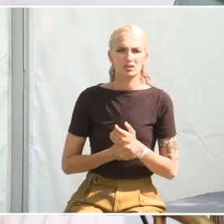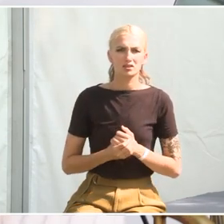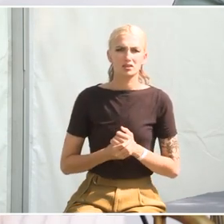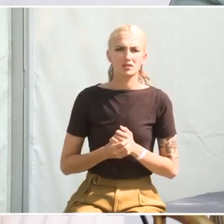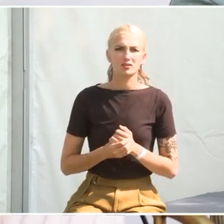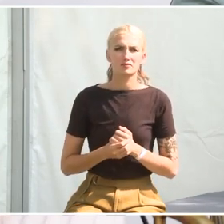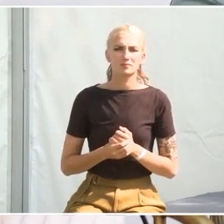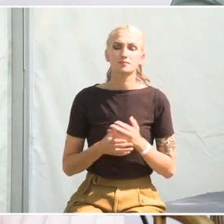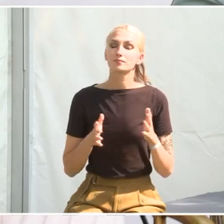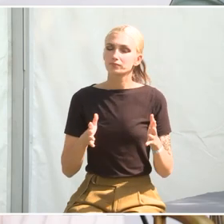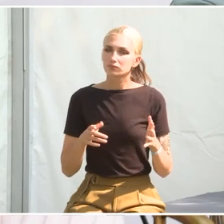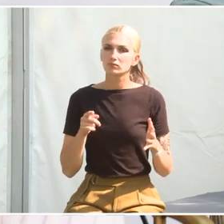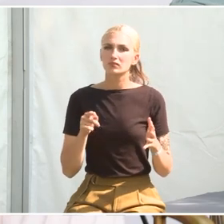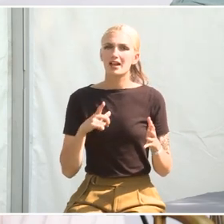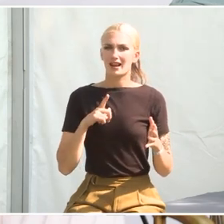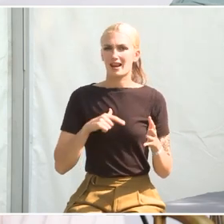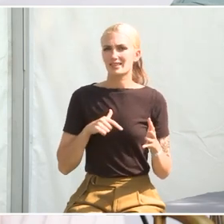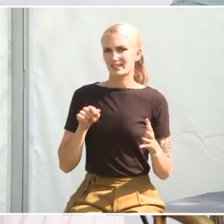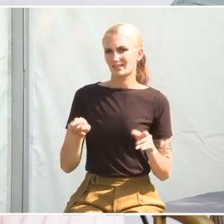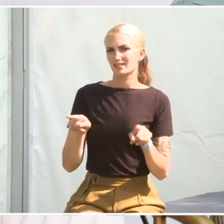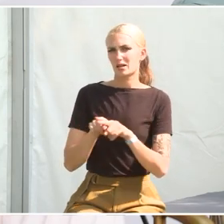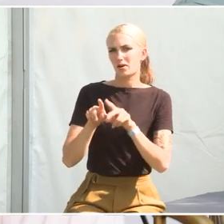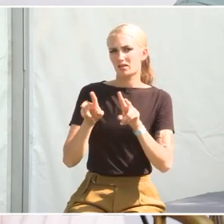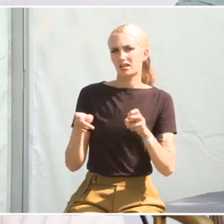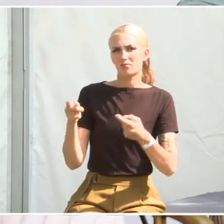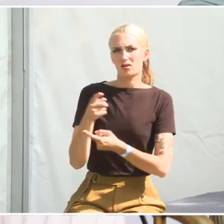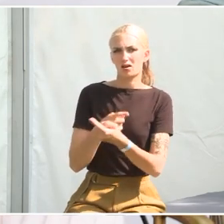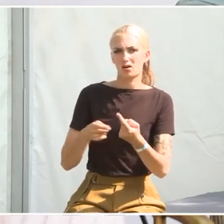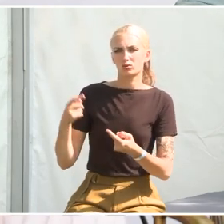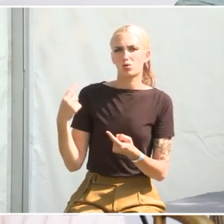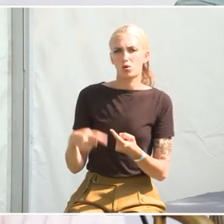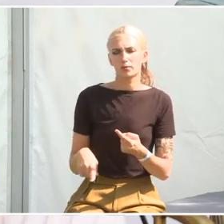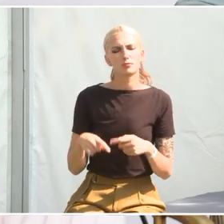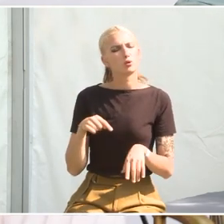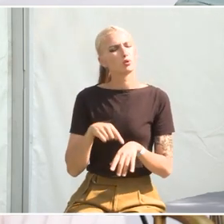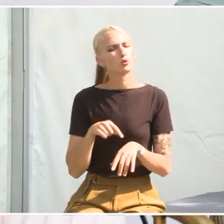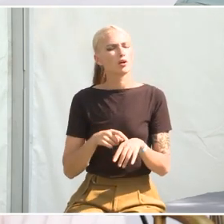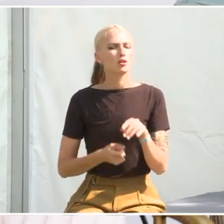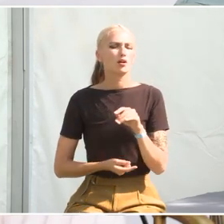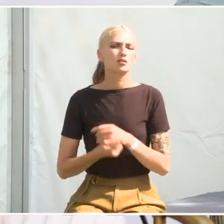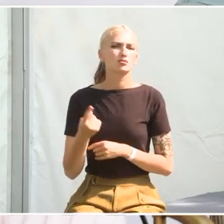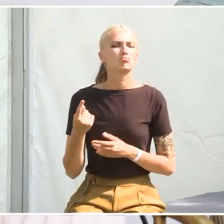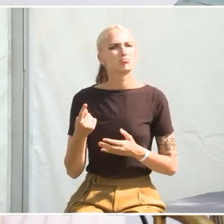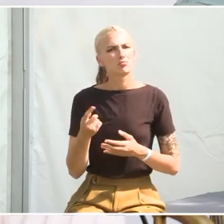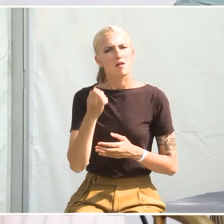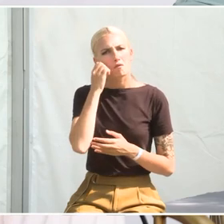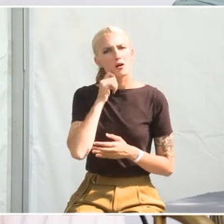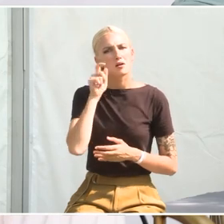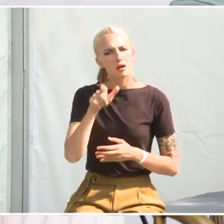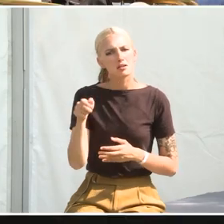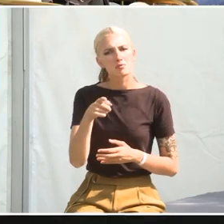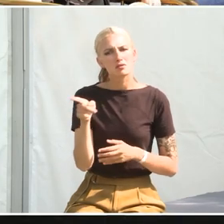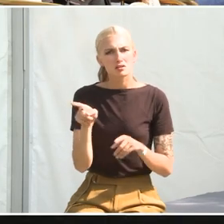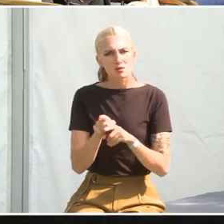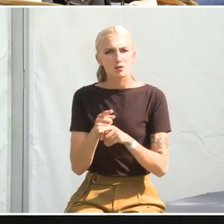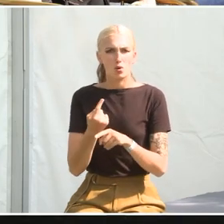as we can expect. I mean, that was the conversation we had in Latvia on this, that there was a feeling that this could be beneficial to the elderly generation, who are also suffering